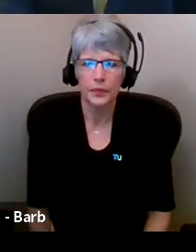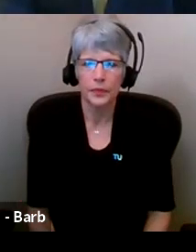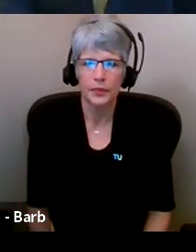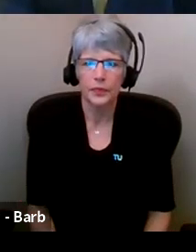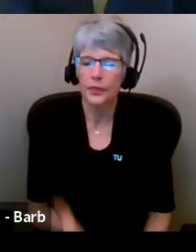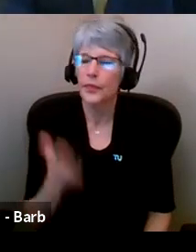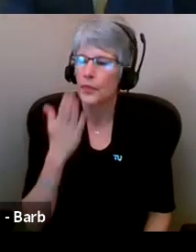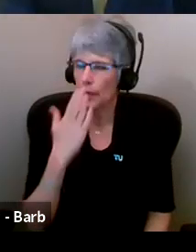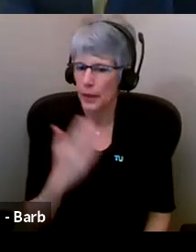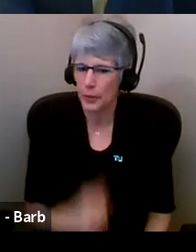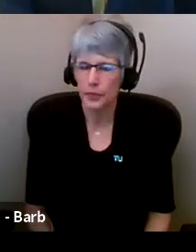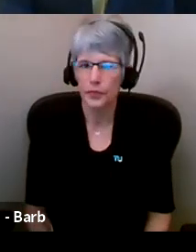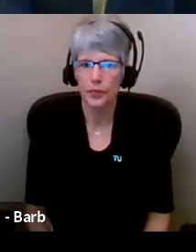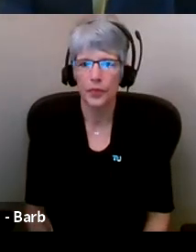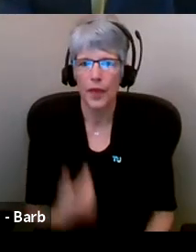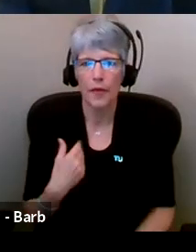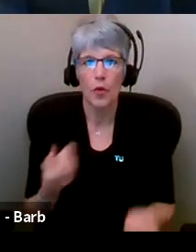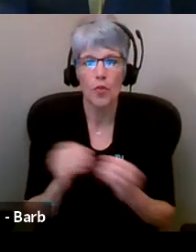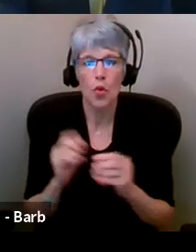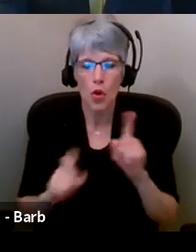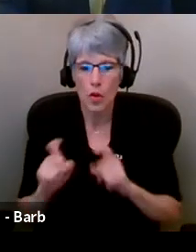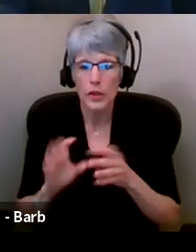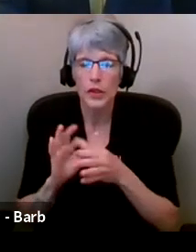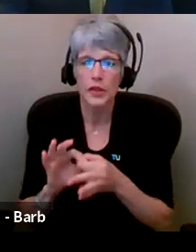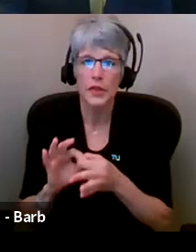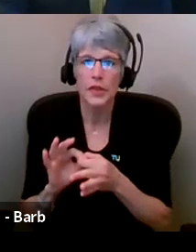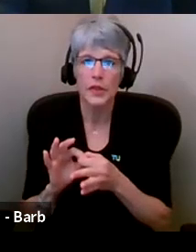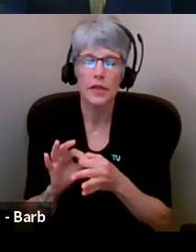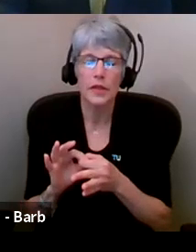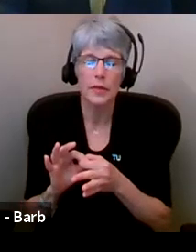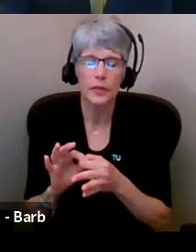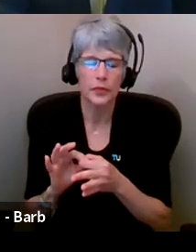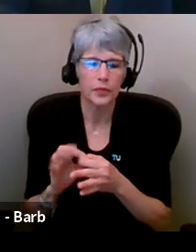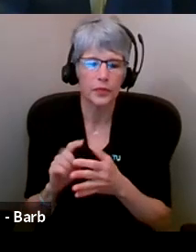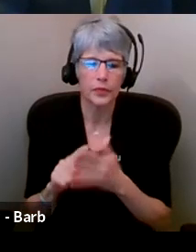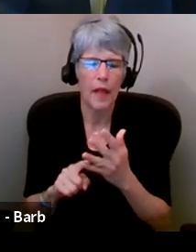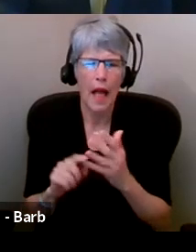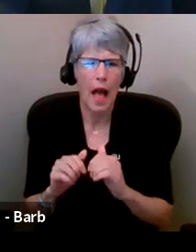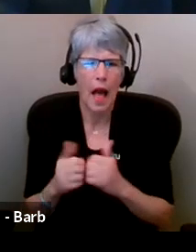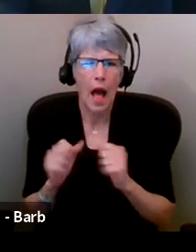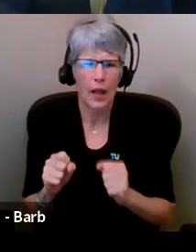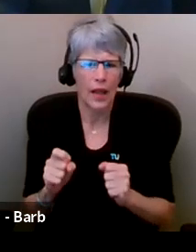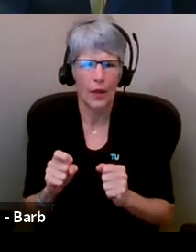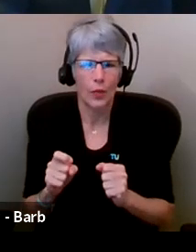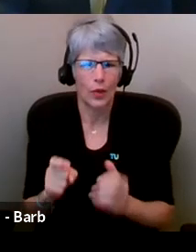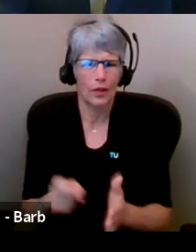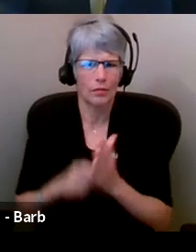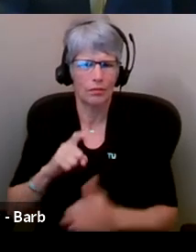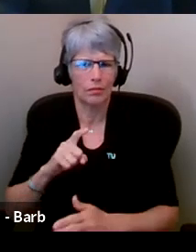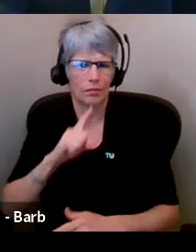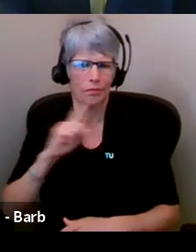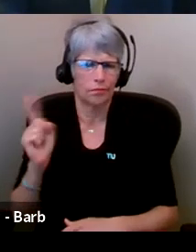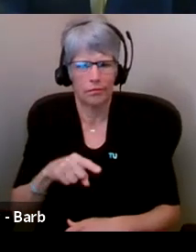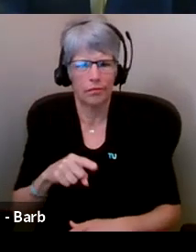Thank you. We have some additional questions coming in about, you know, how we can mandate this vaccination. And one